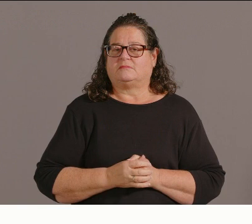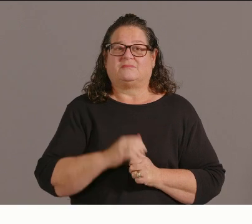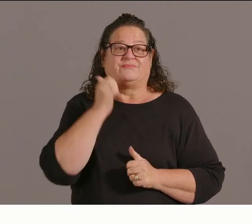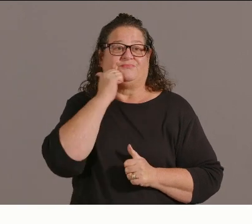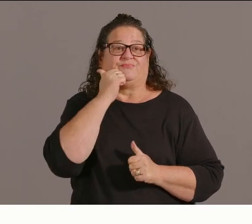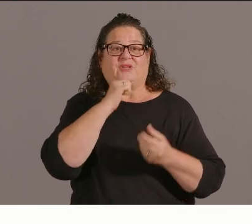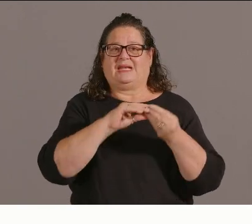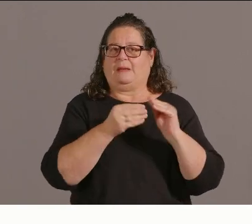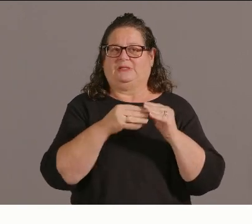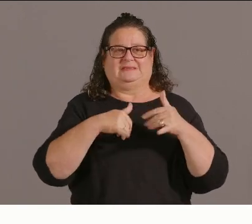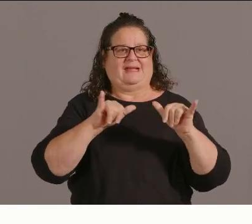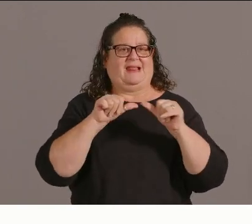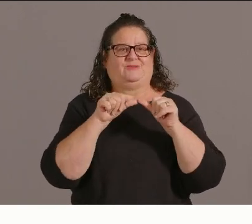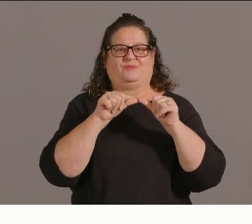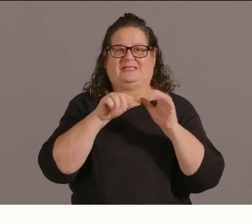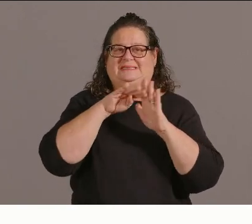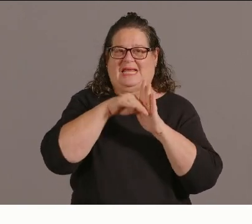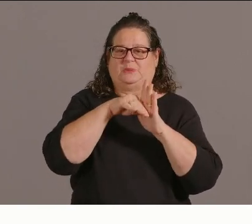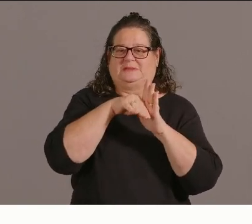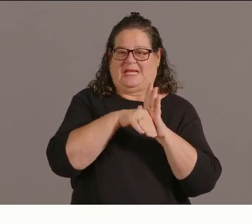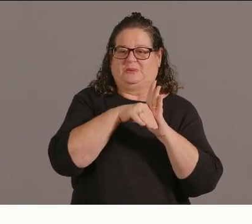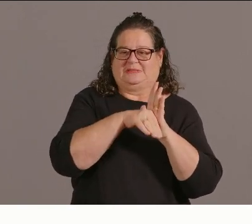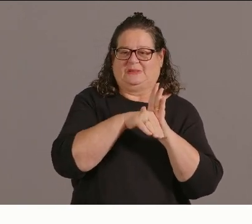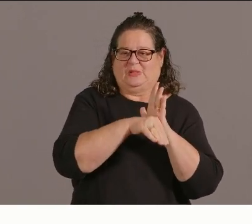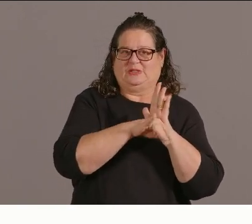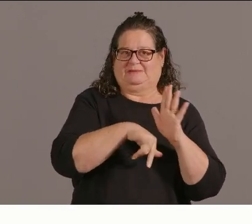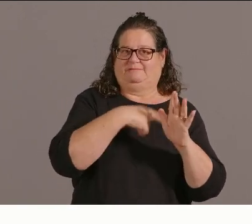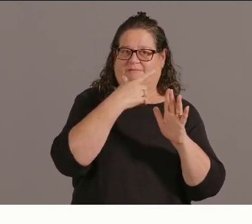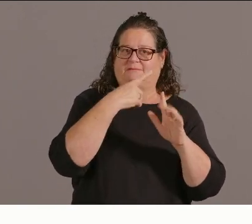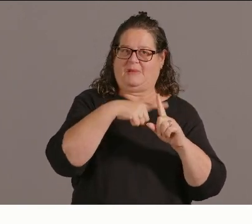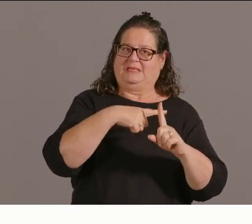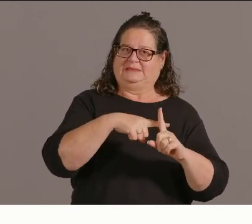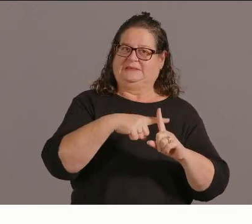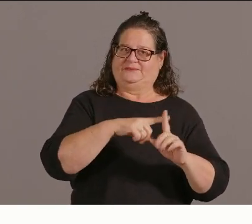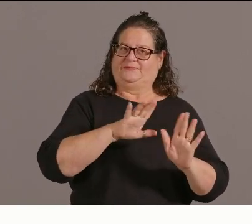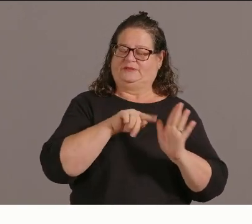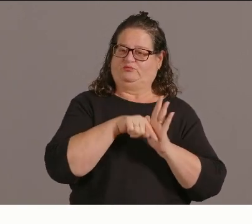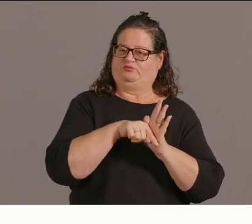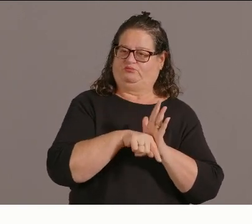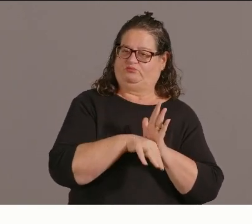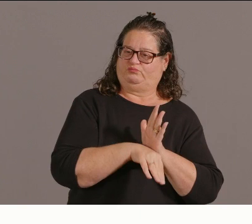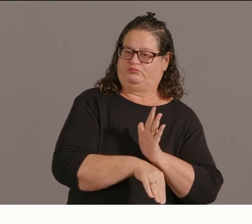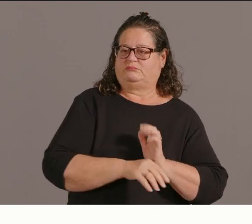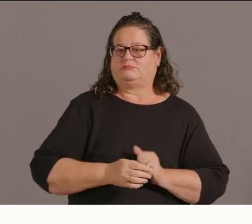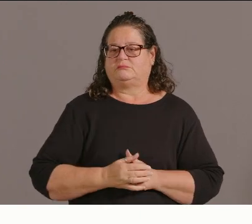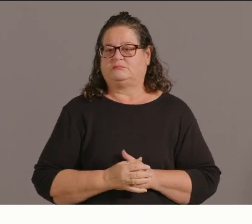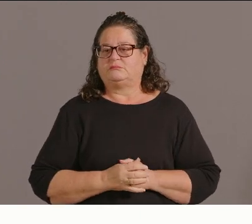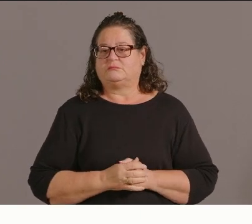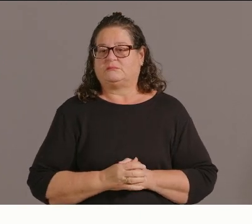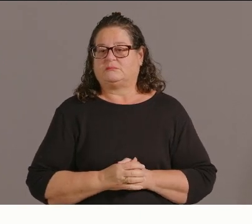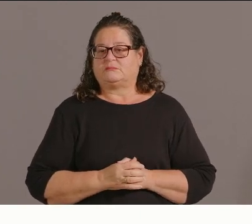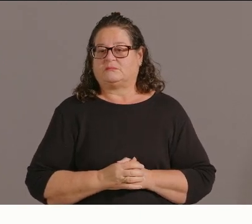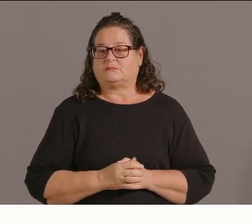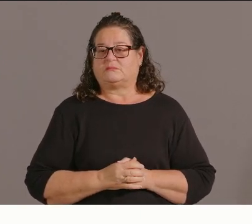very positive. And then looking at our percent positivity around the